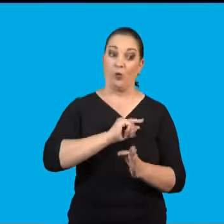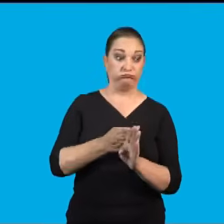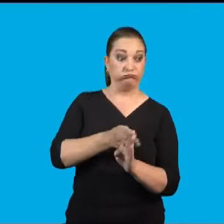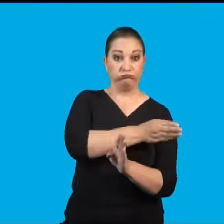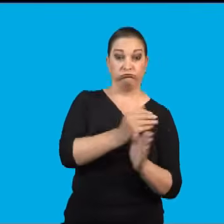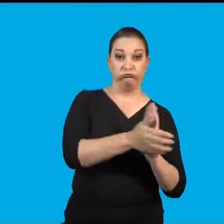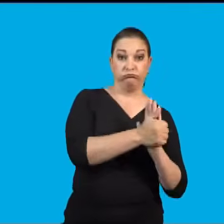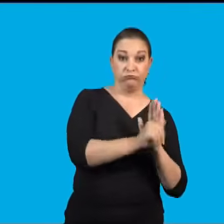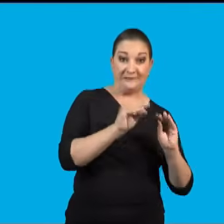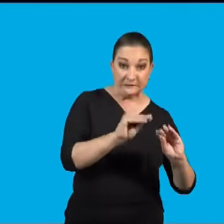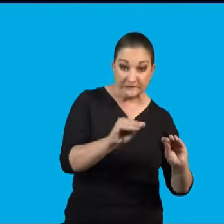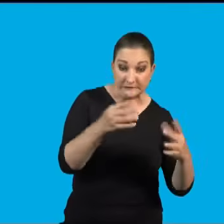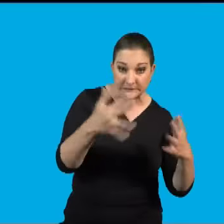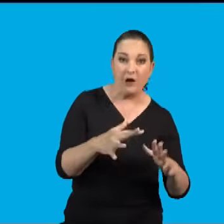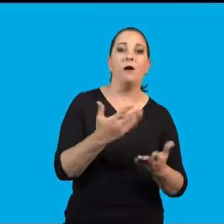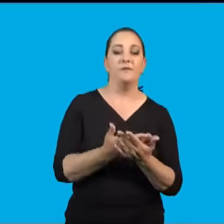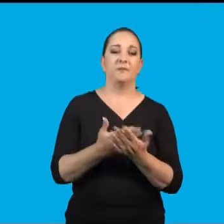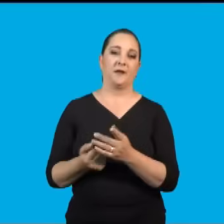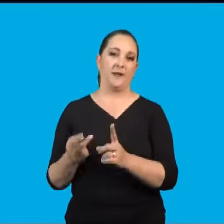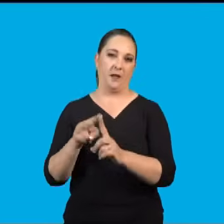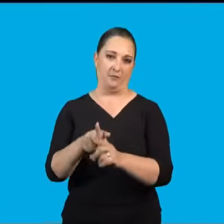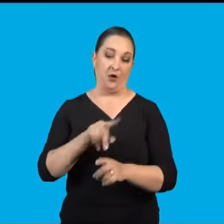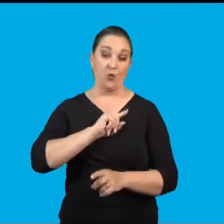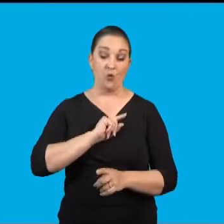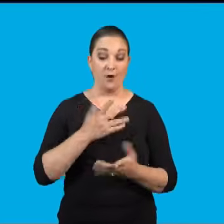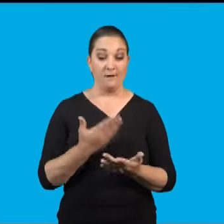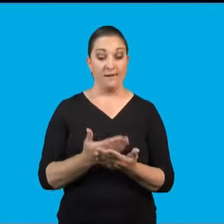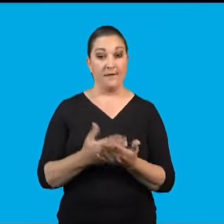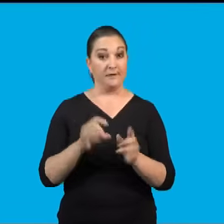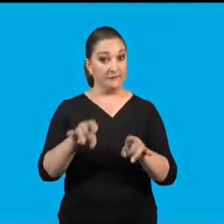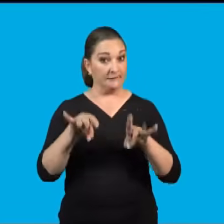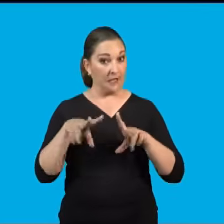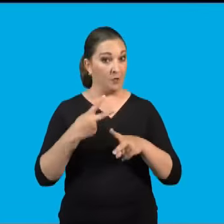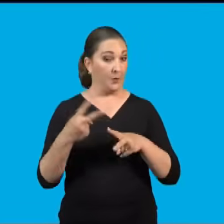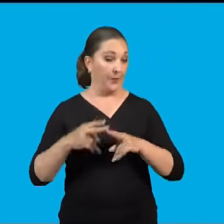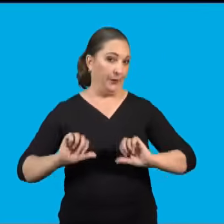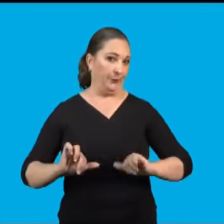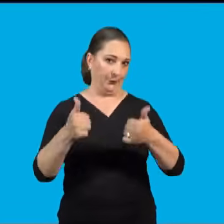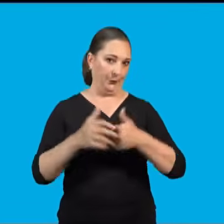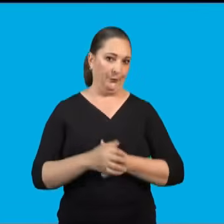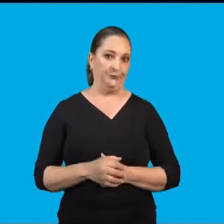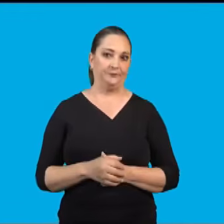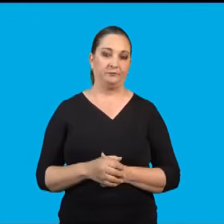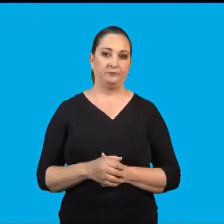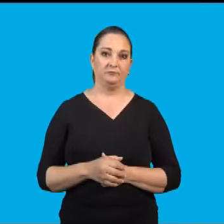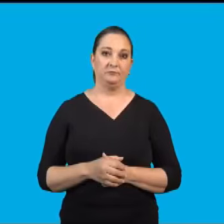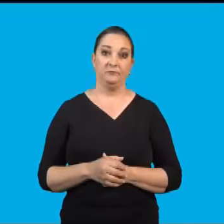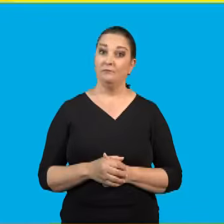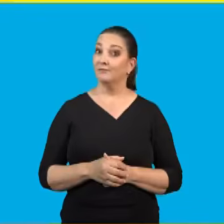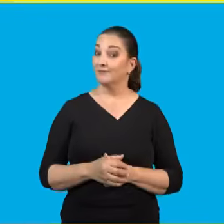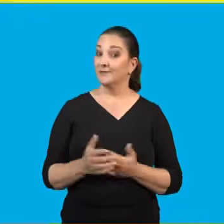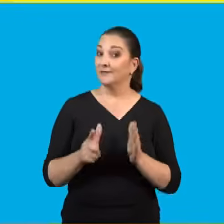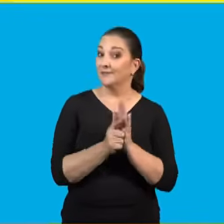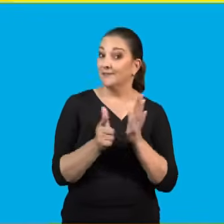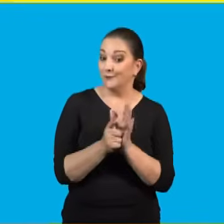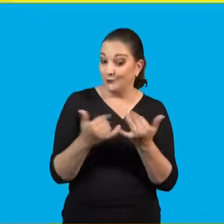skills that I've taught you today, so that you are well prepared for the examination. I hope